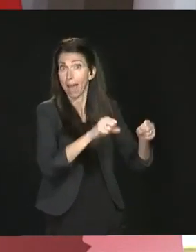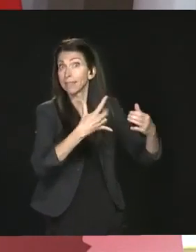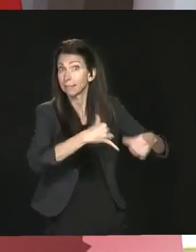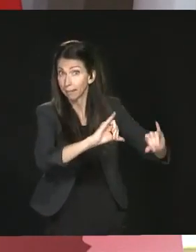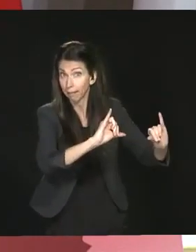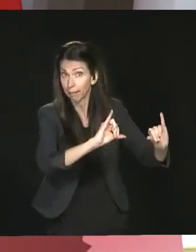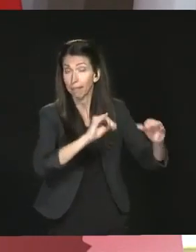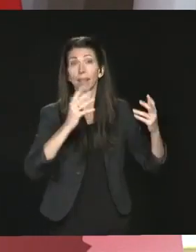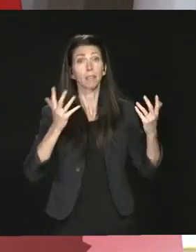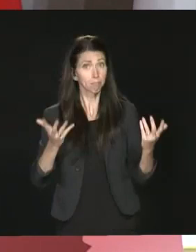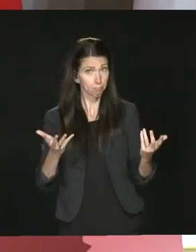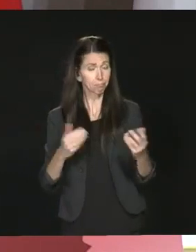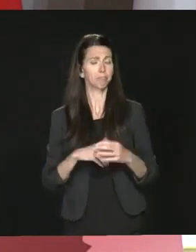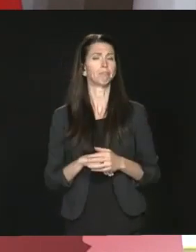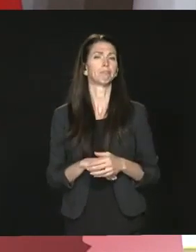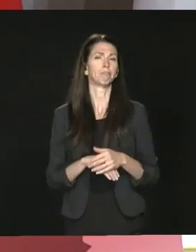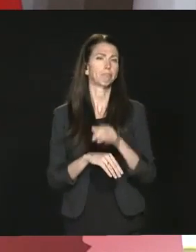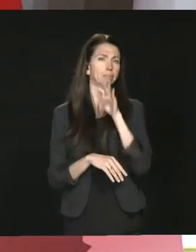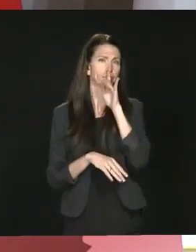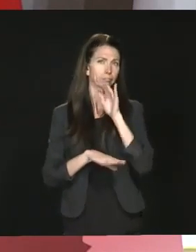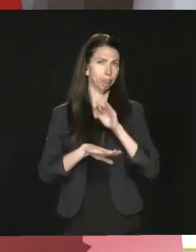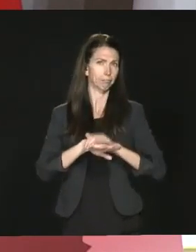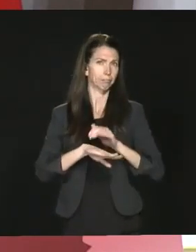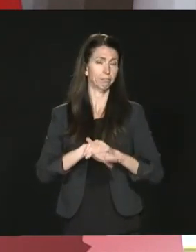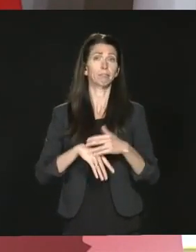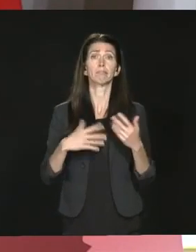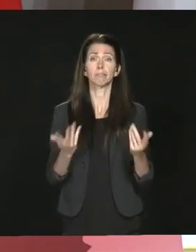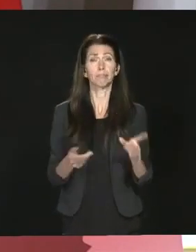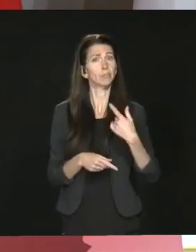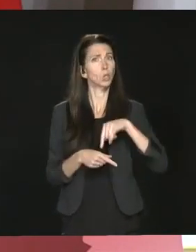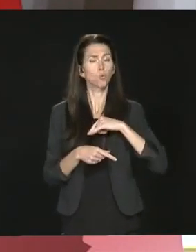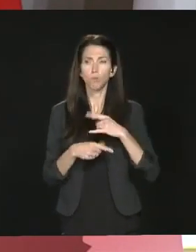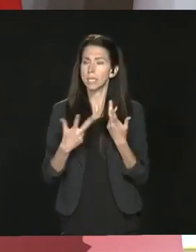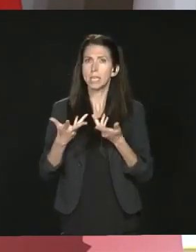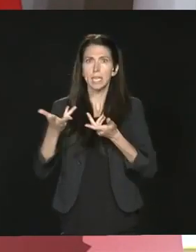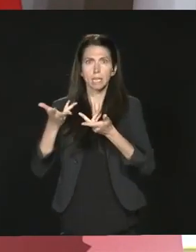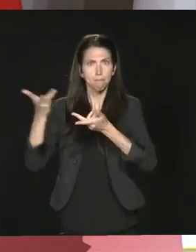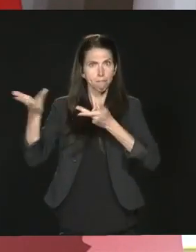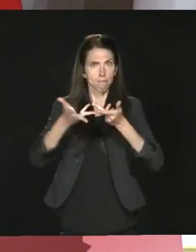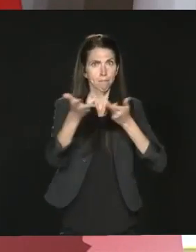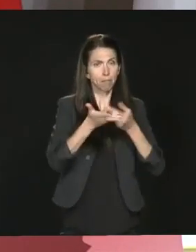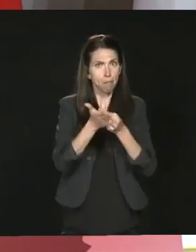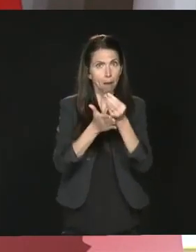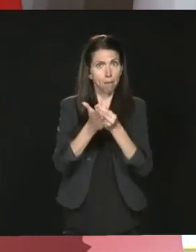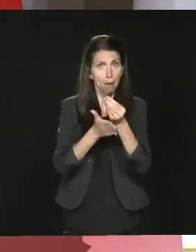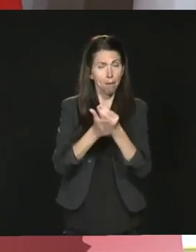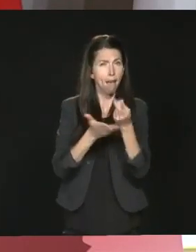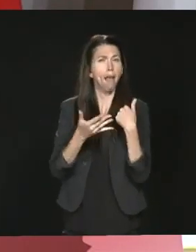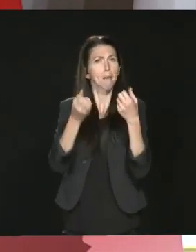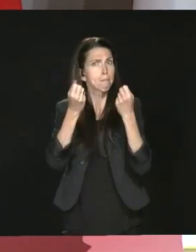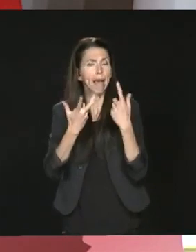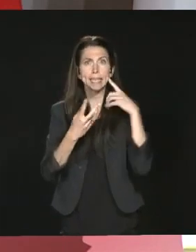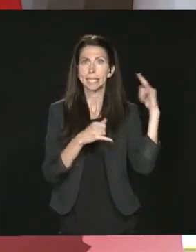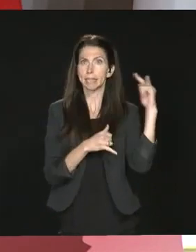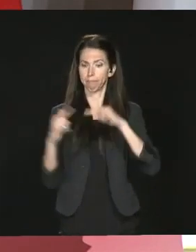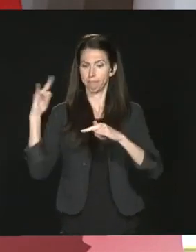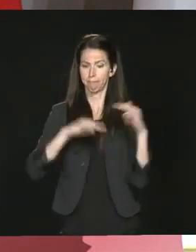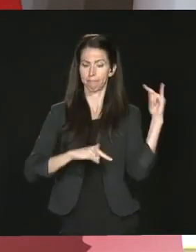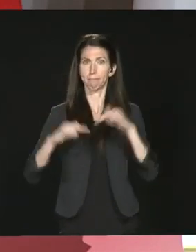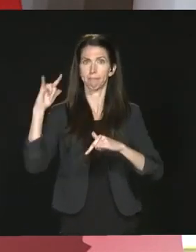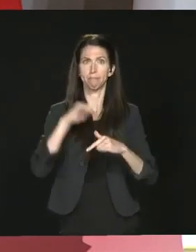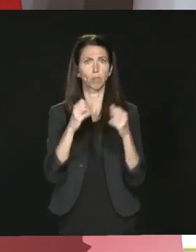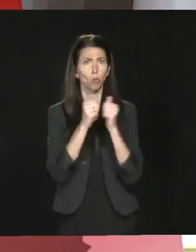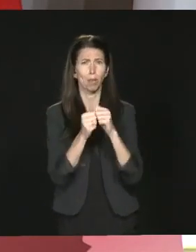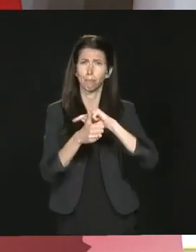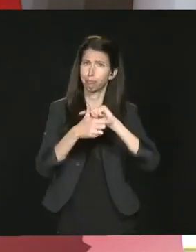diversify supply chains, flights of PPE and other supplies are coming in every day now. And Canadian companies